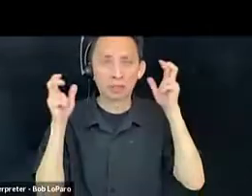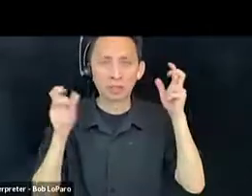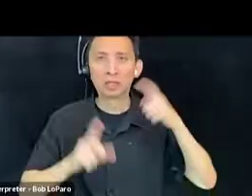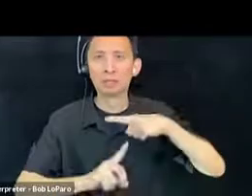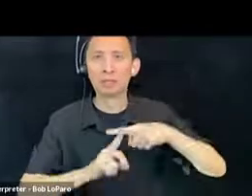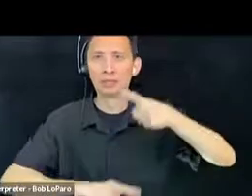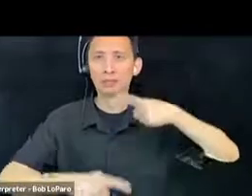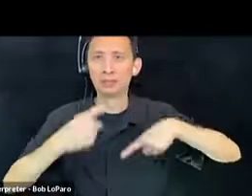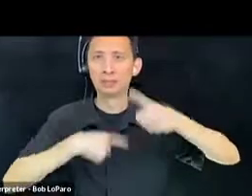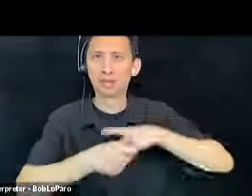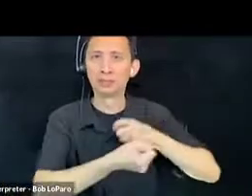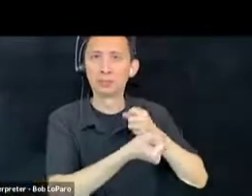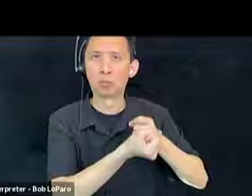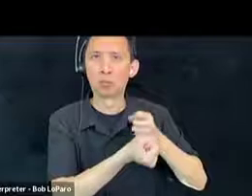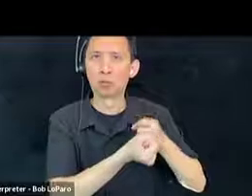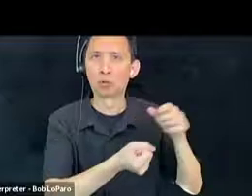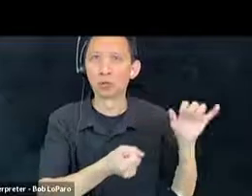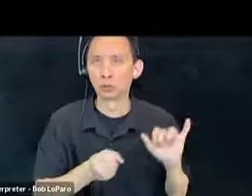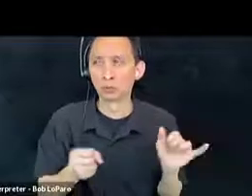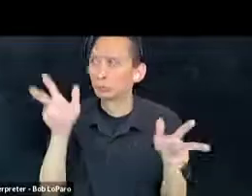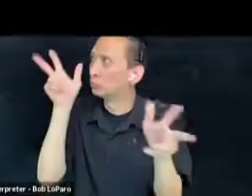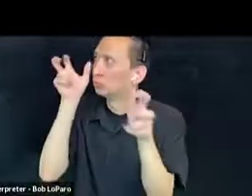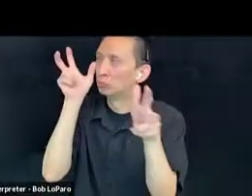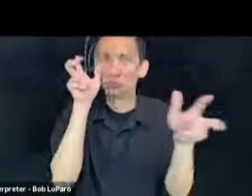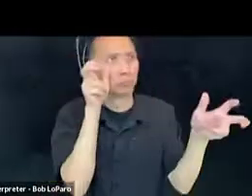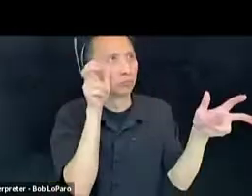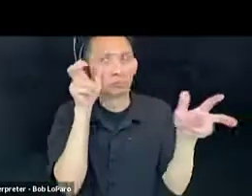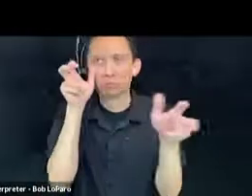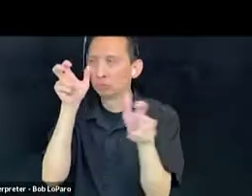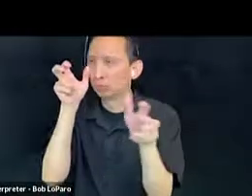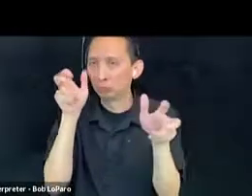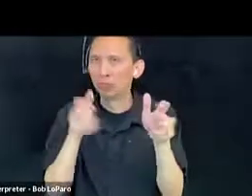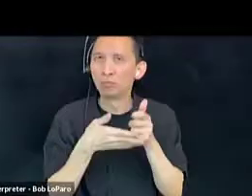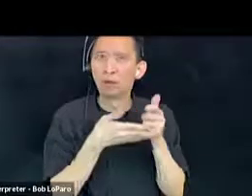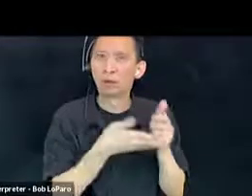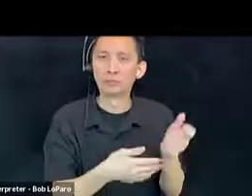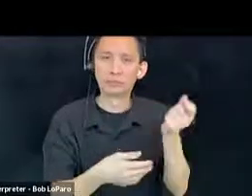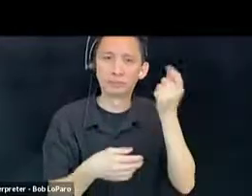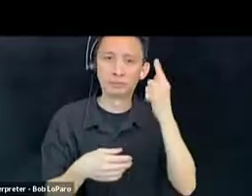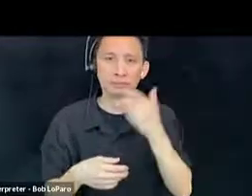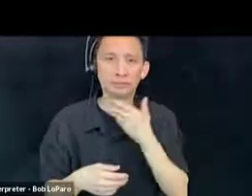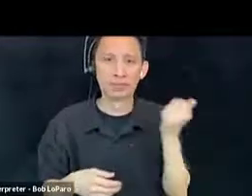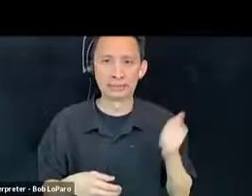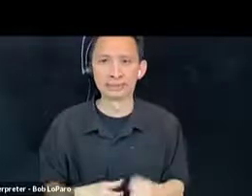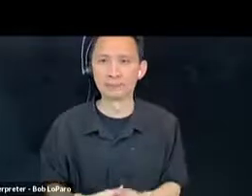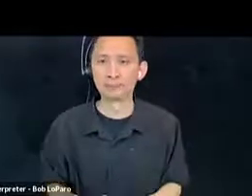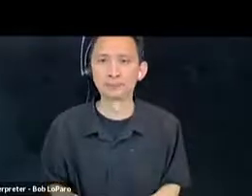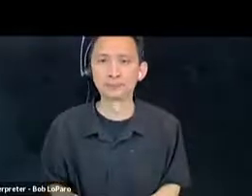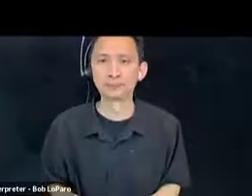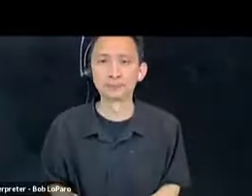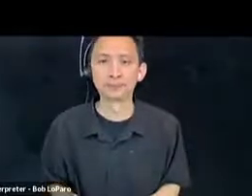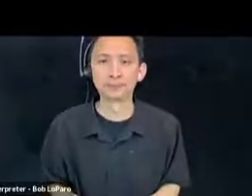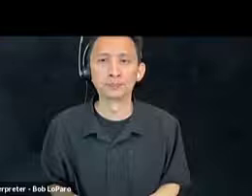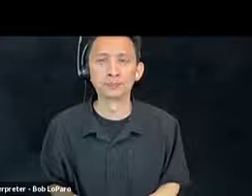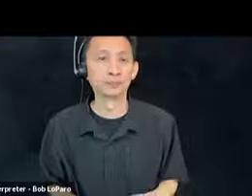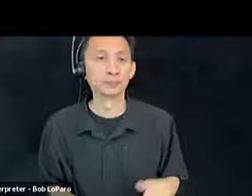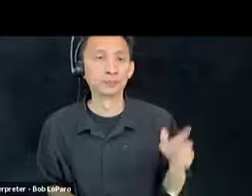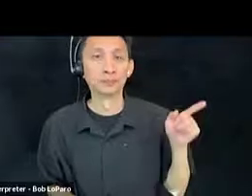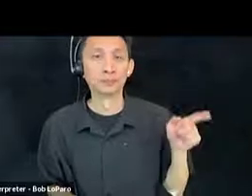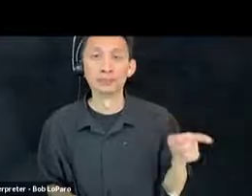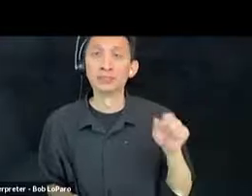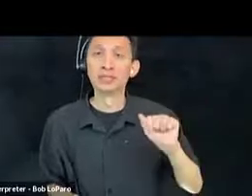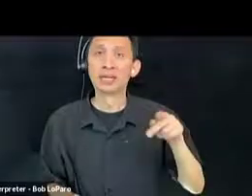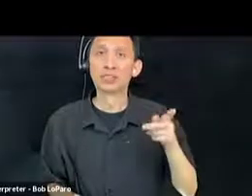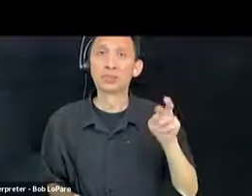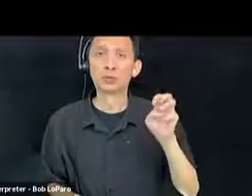So, um, usually he uses that visual cue to help him understand what's being said. So this is Andrew at his class